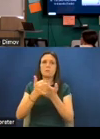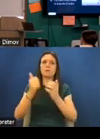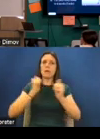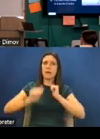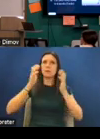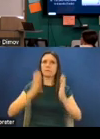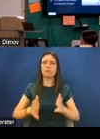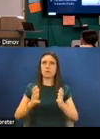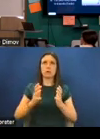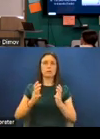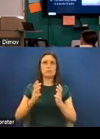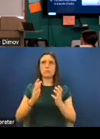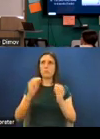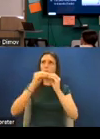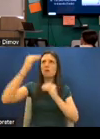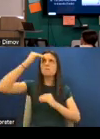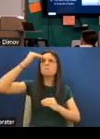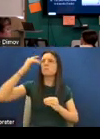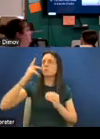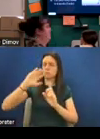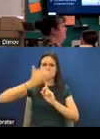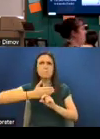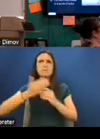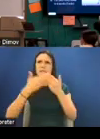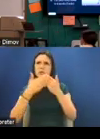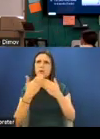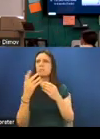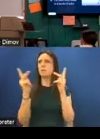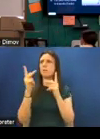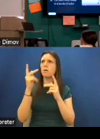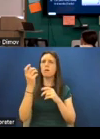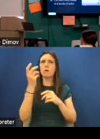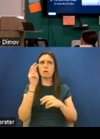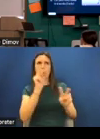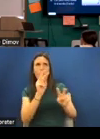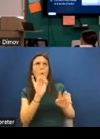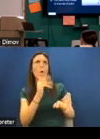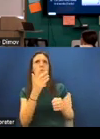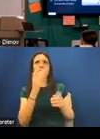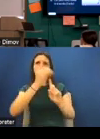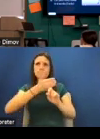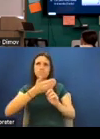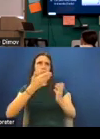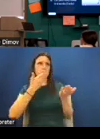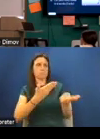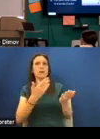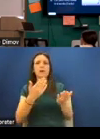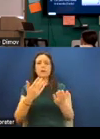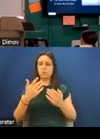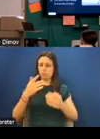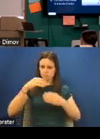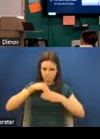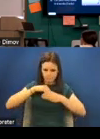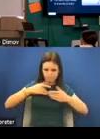inform the roles you play. You'll be more believable, you'll do a better job, you'll get more roles, you'll be a better and finer person. So I've always